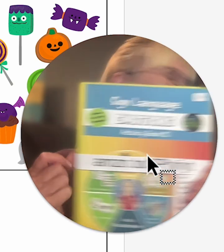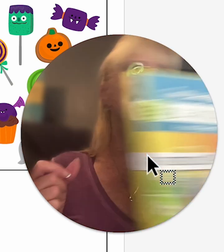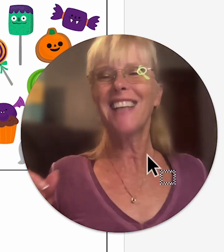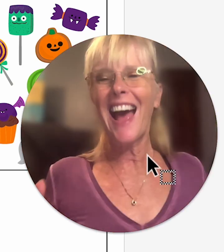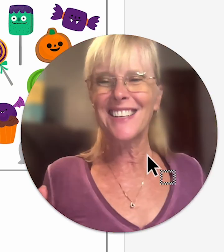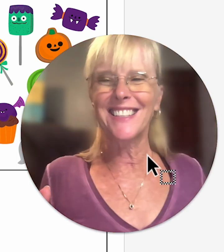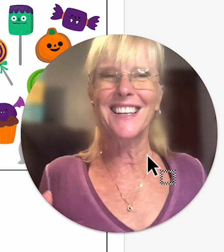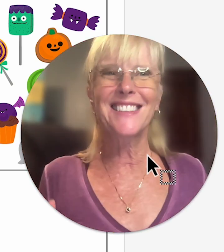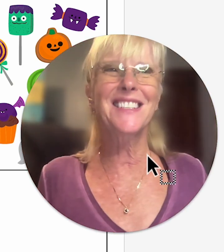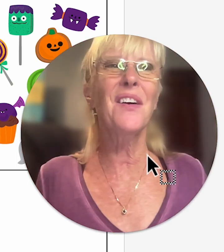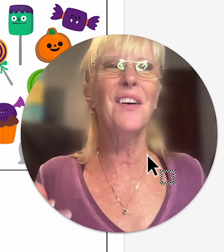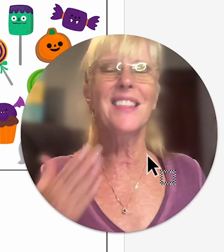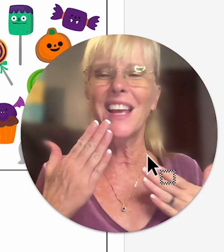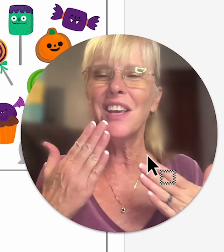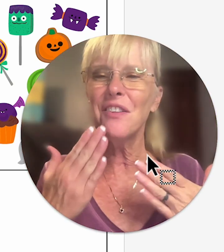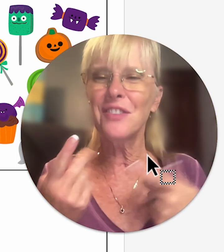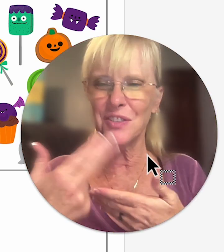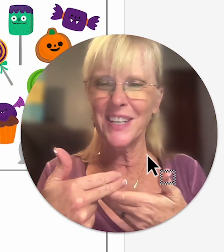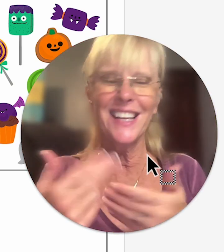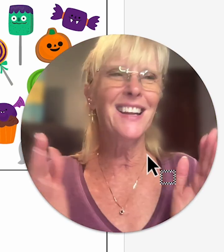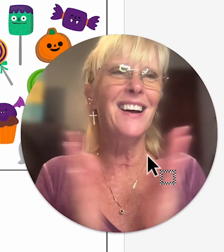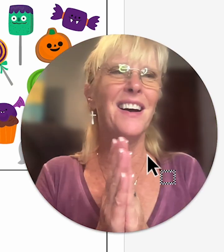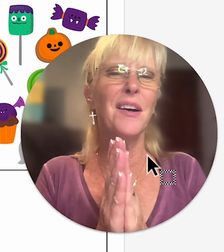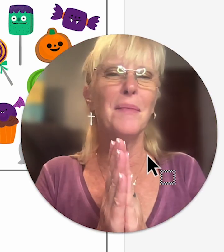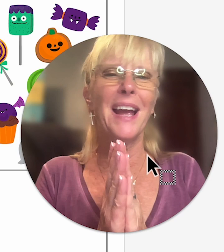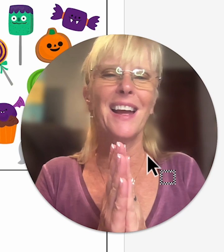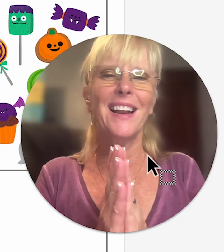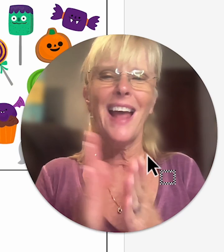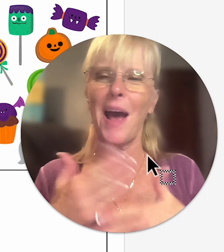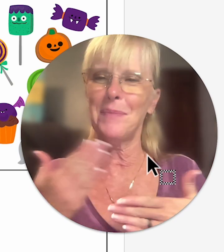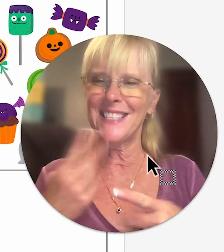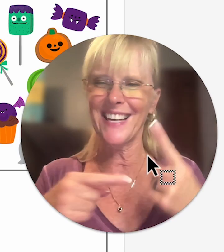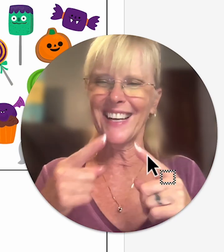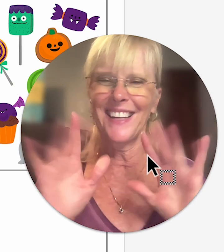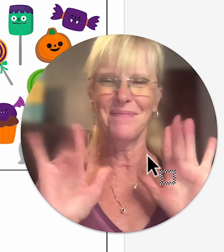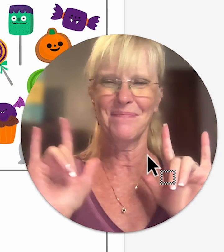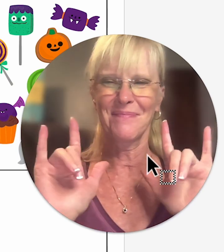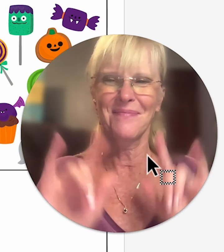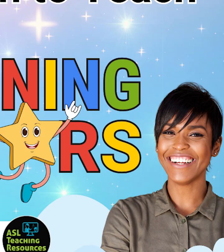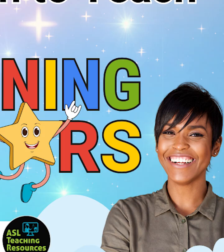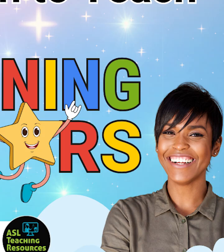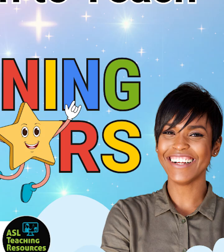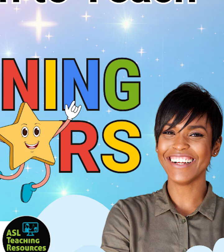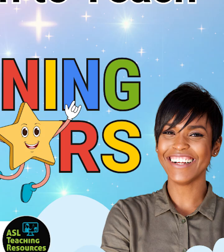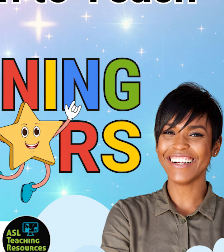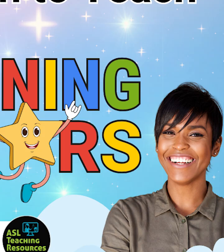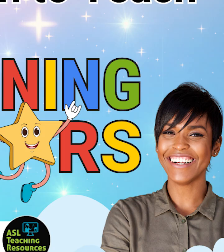fantastic. So thank you for joining, and happy signing.